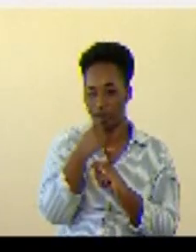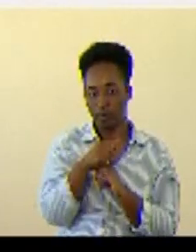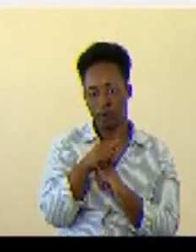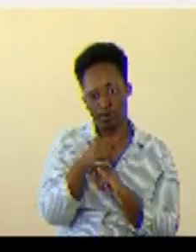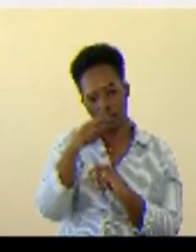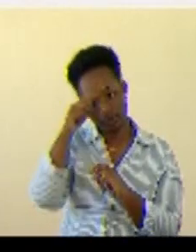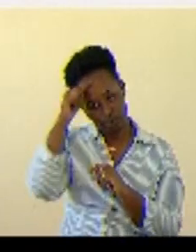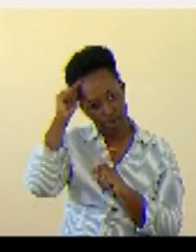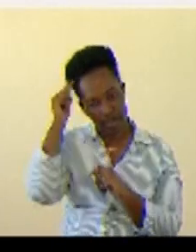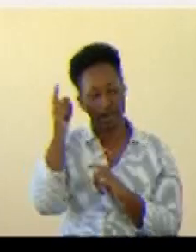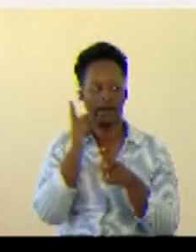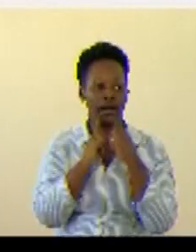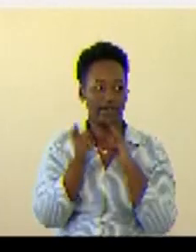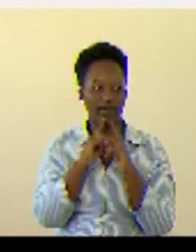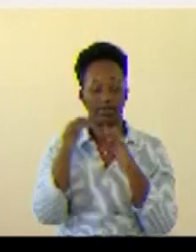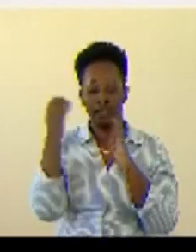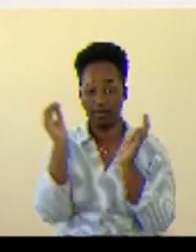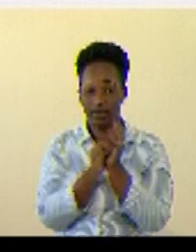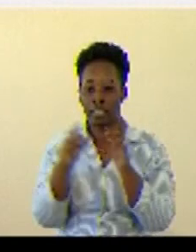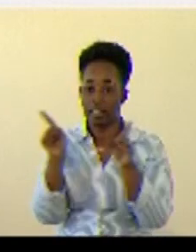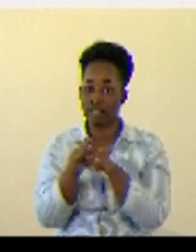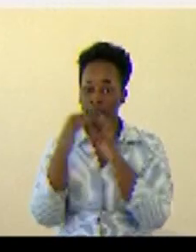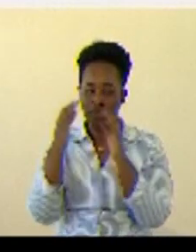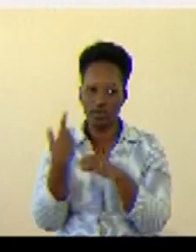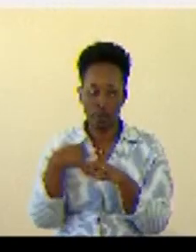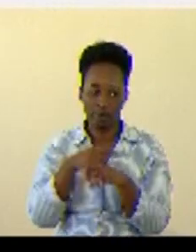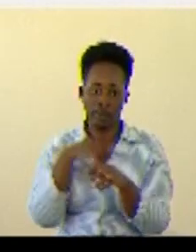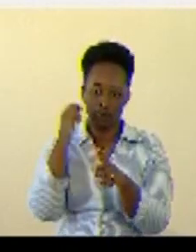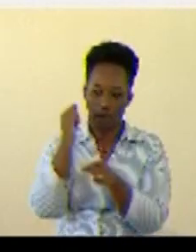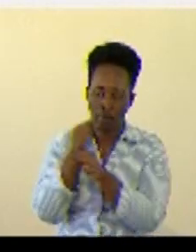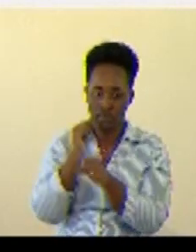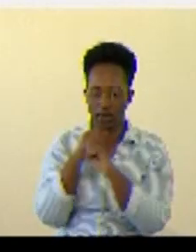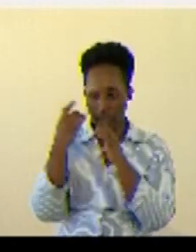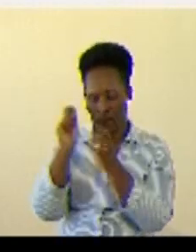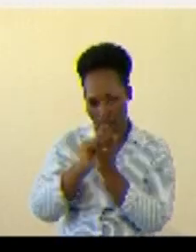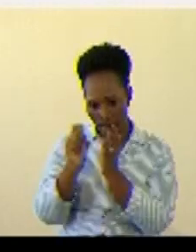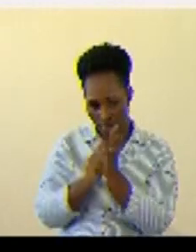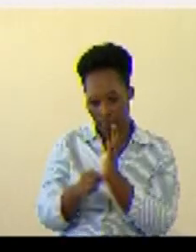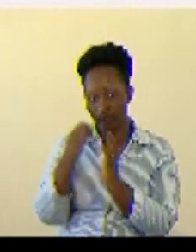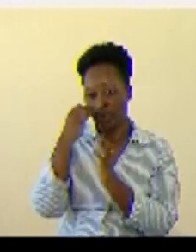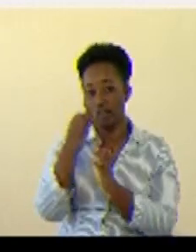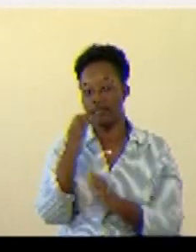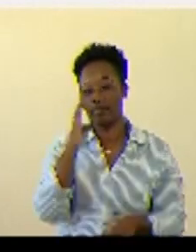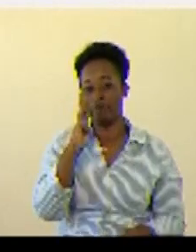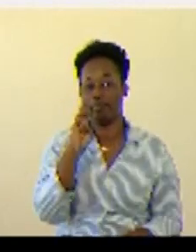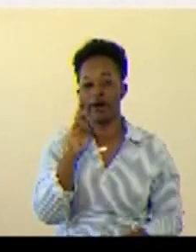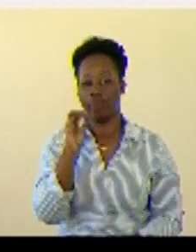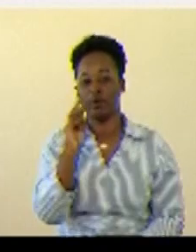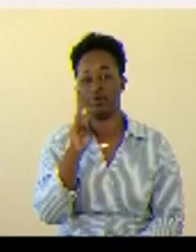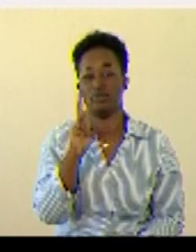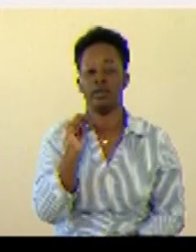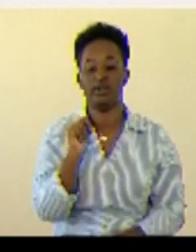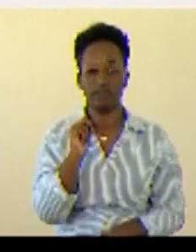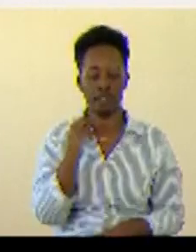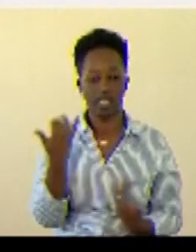Note, I think from there, as well we have done it, let us make a note. If the brown stroke